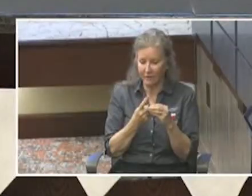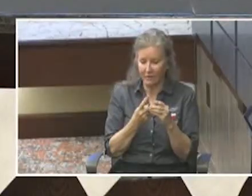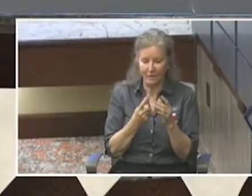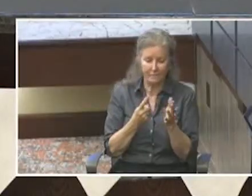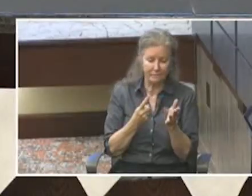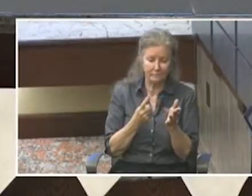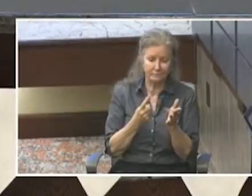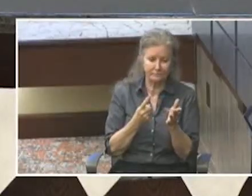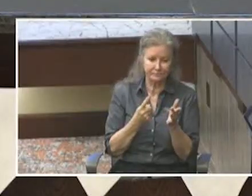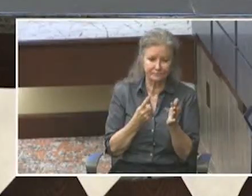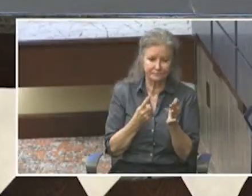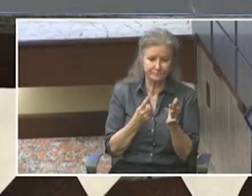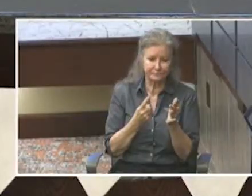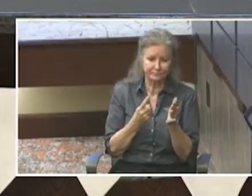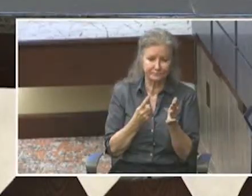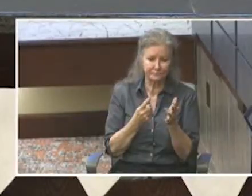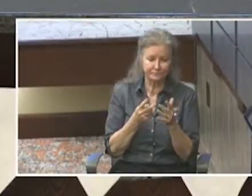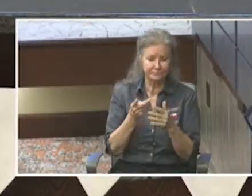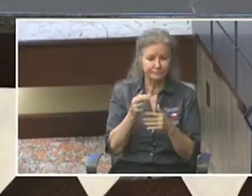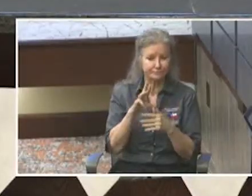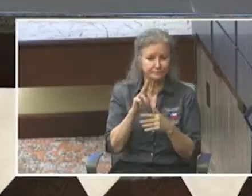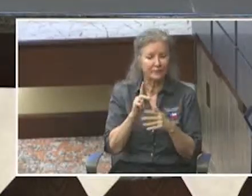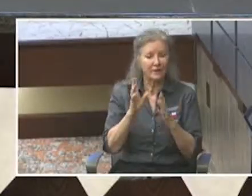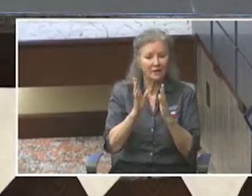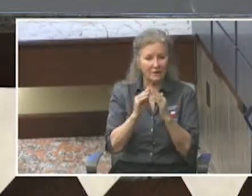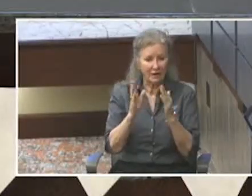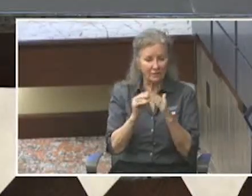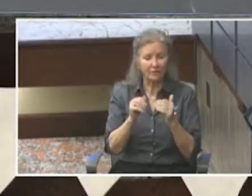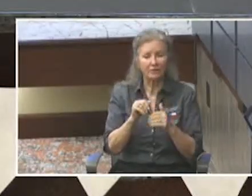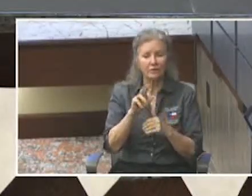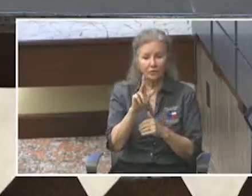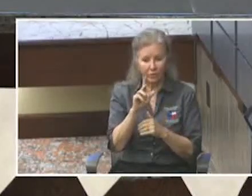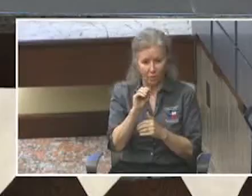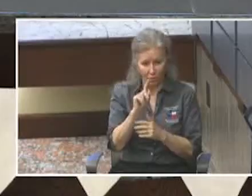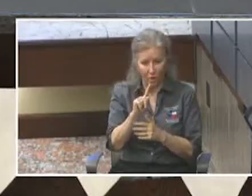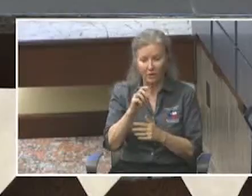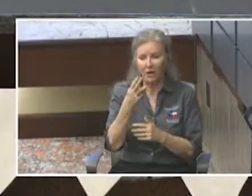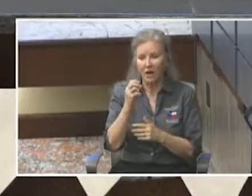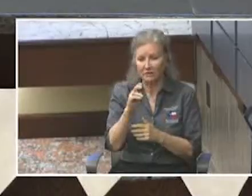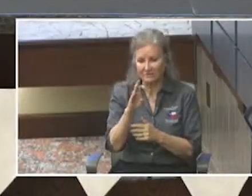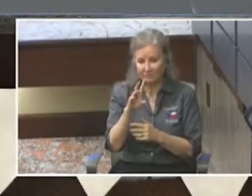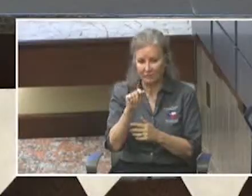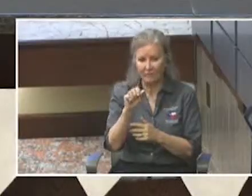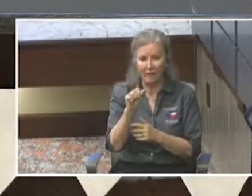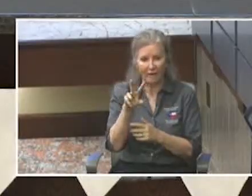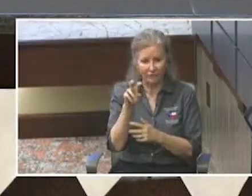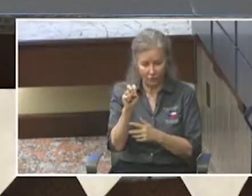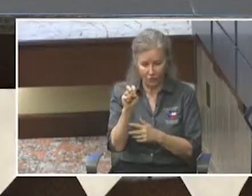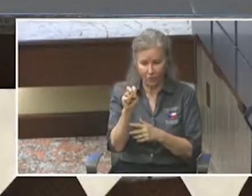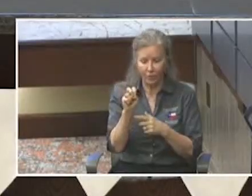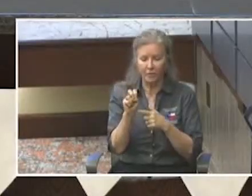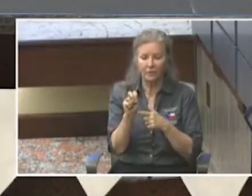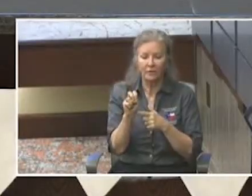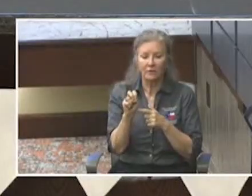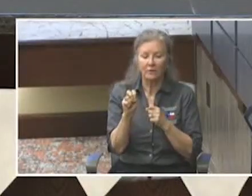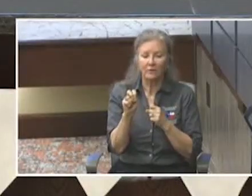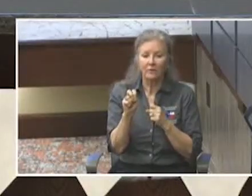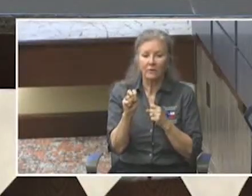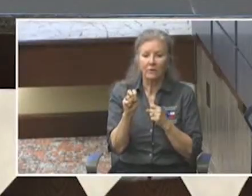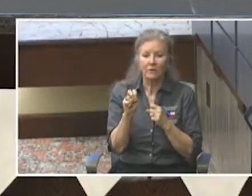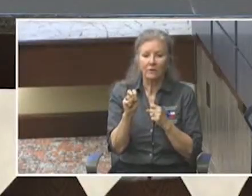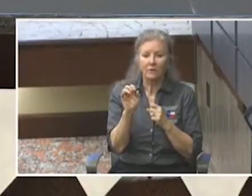vote on tonight, downtown at 2301 Austin Avenue, about naming it after our former mayor,